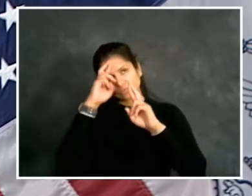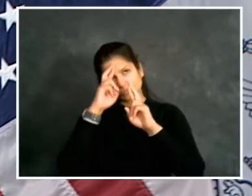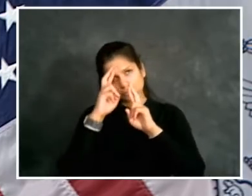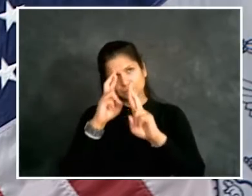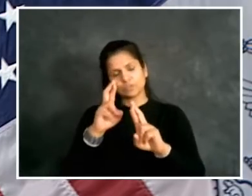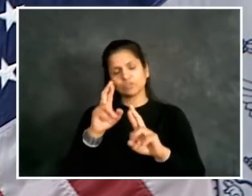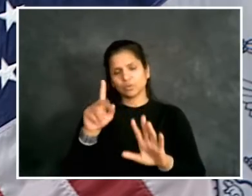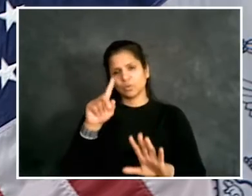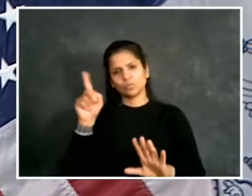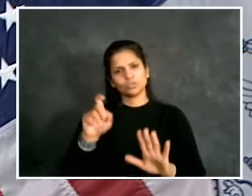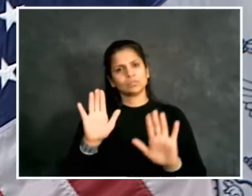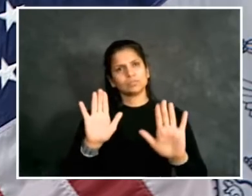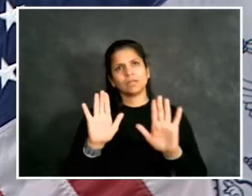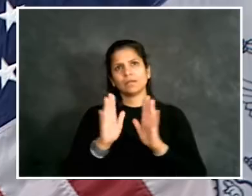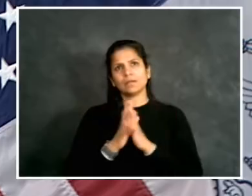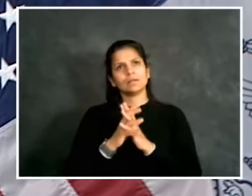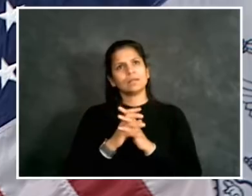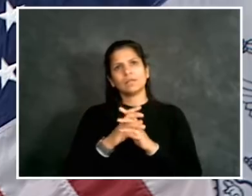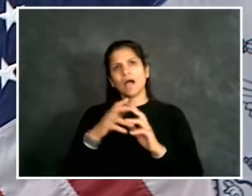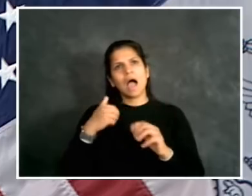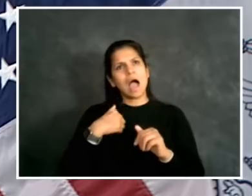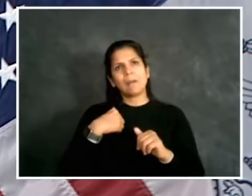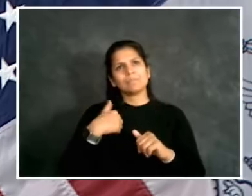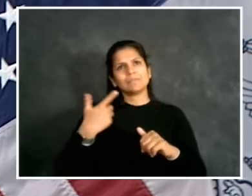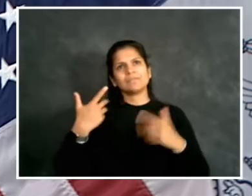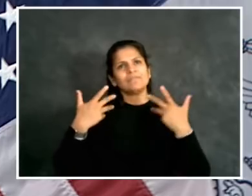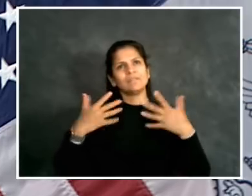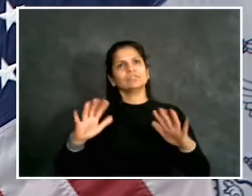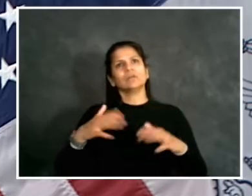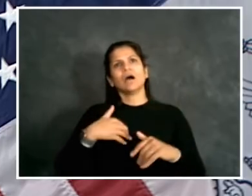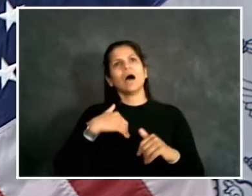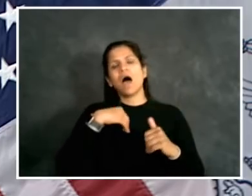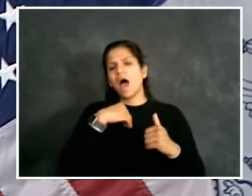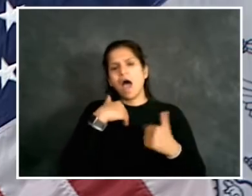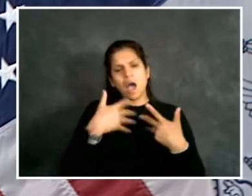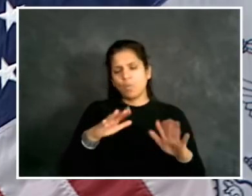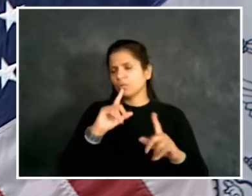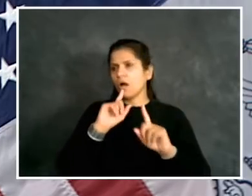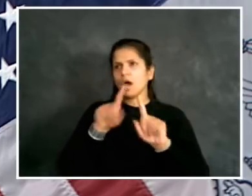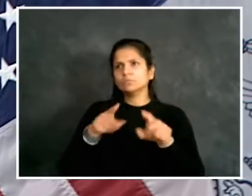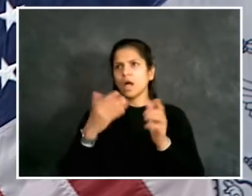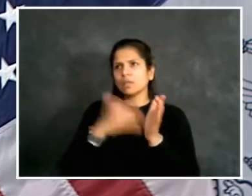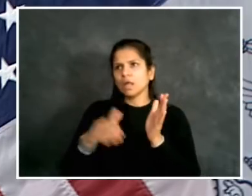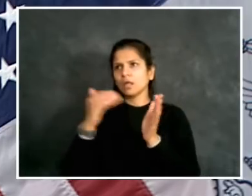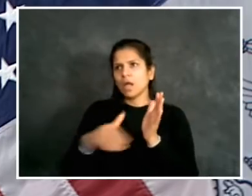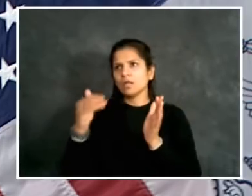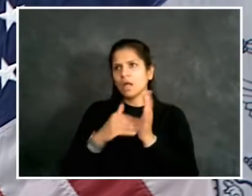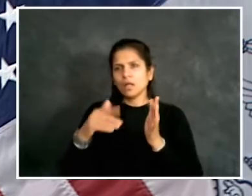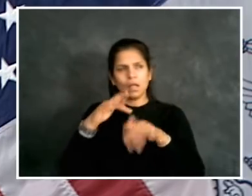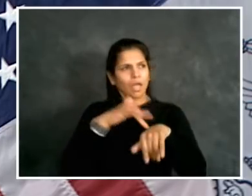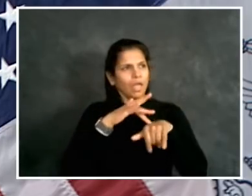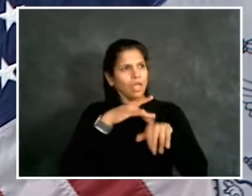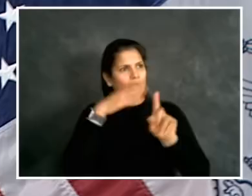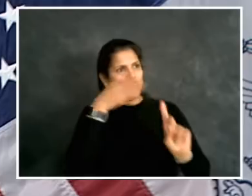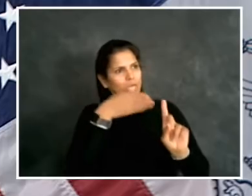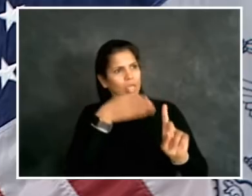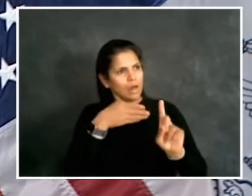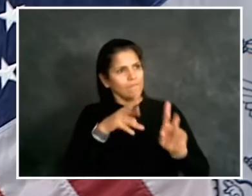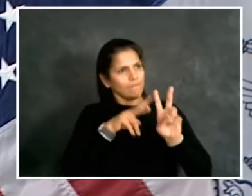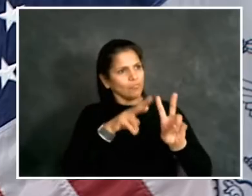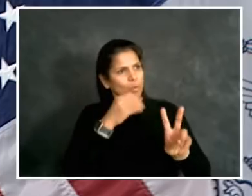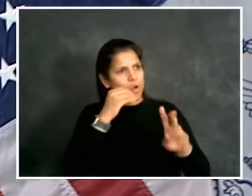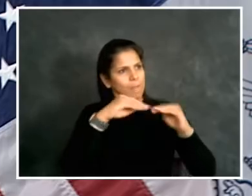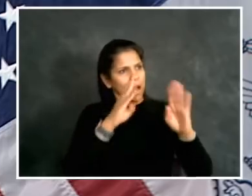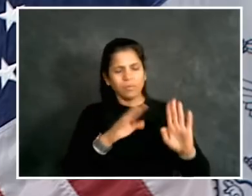topic. I do not think this is what we should be focusing our public discourse on. I'll have the team get you the answers,